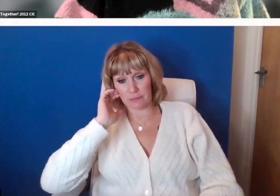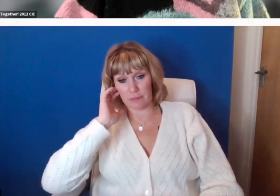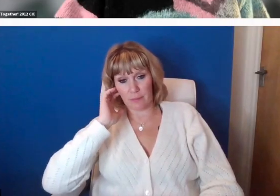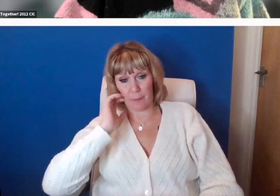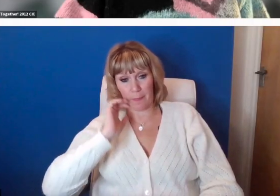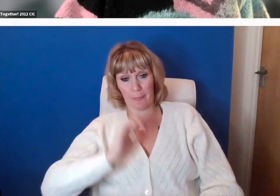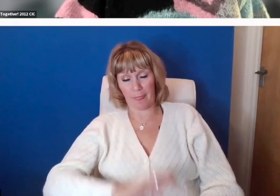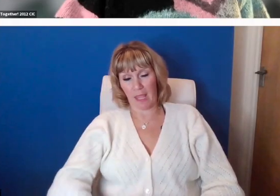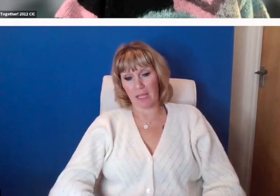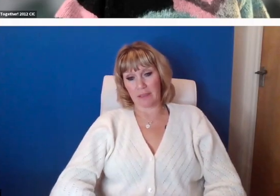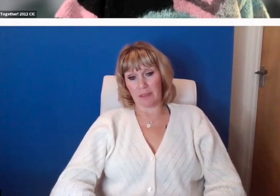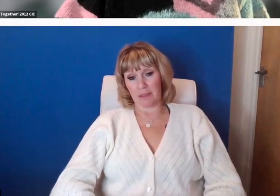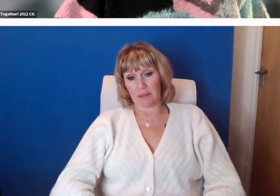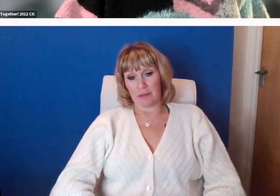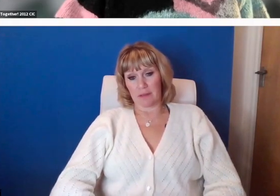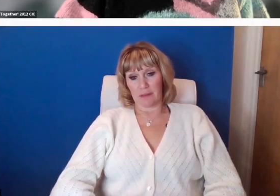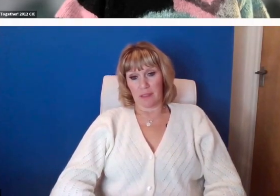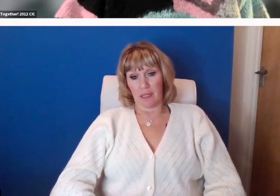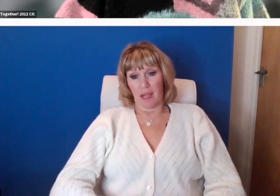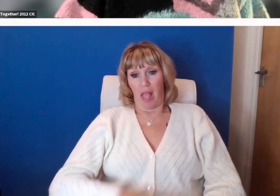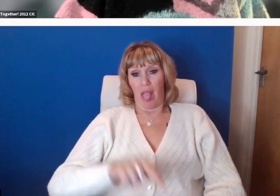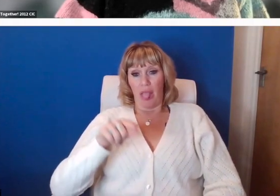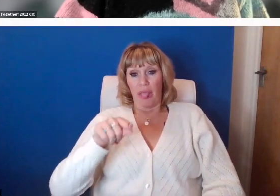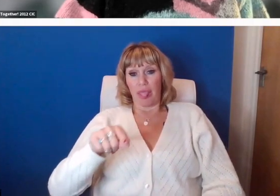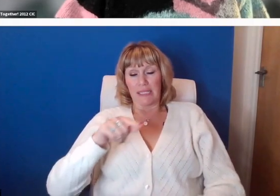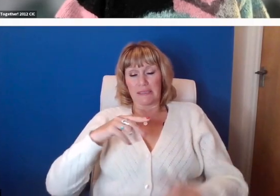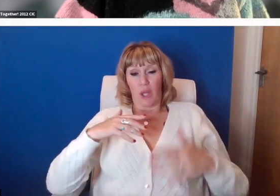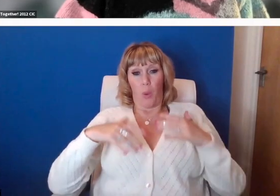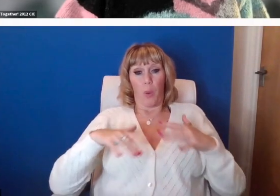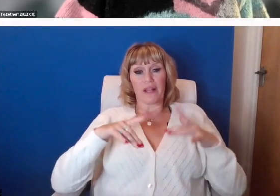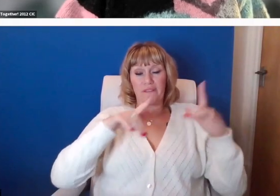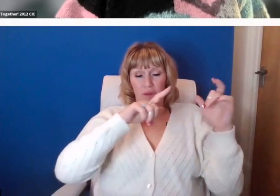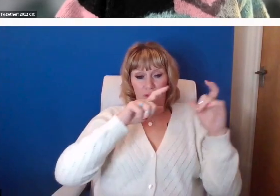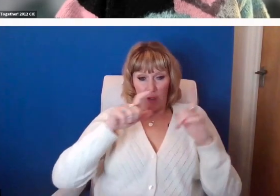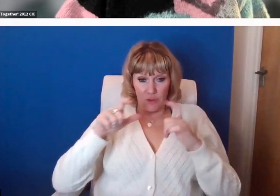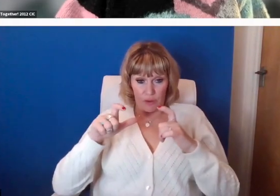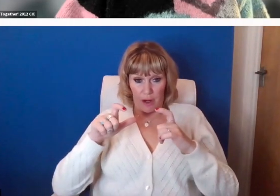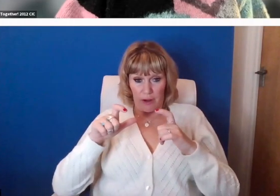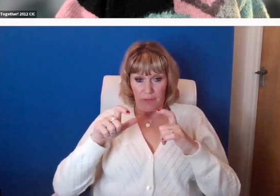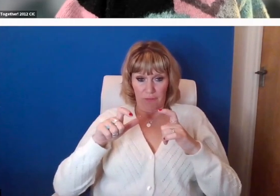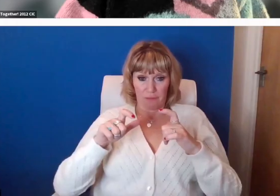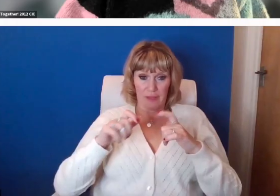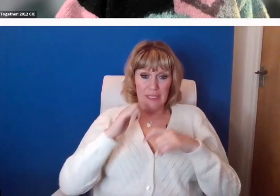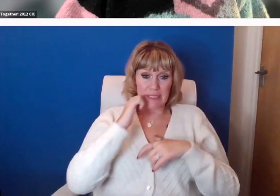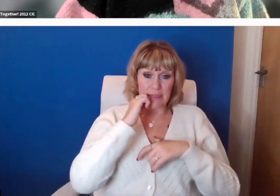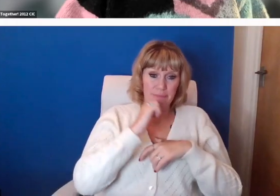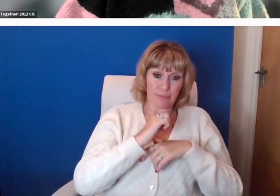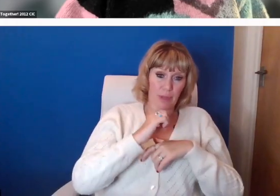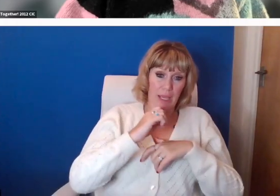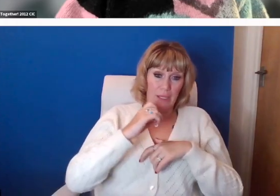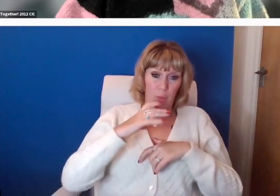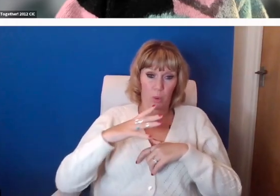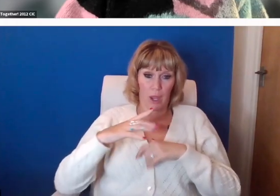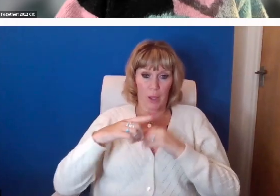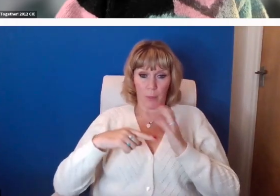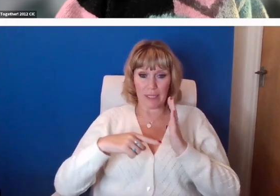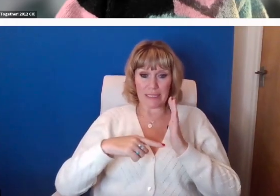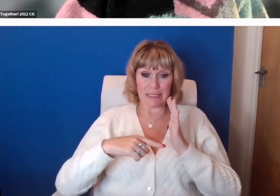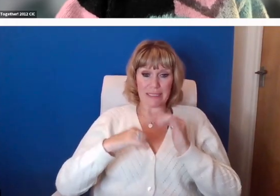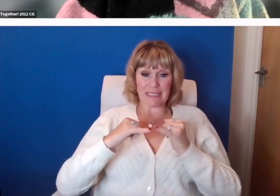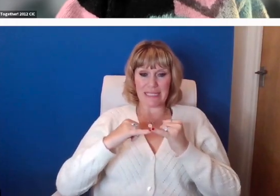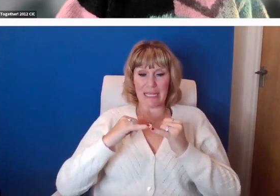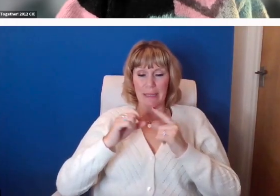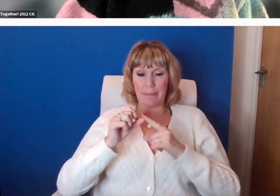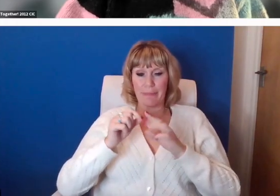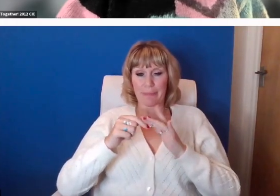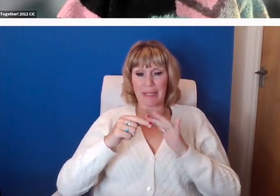Now, this is a wonderful photograph. It's a monochrome and sepia collage with the left panel has a